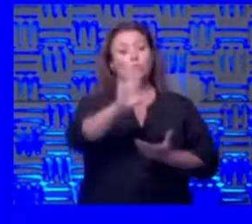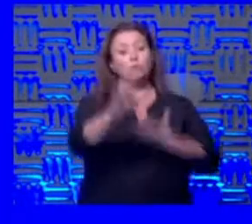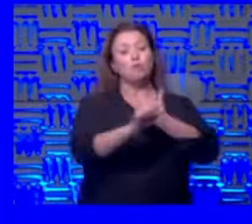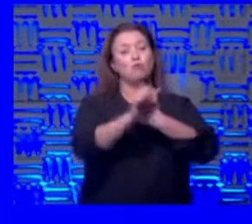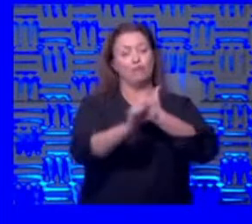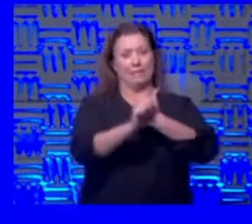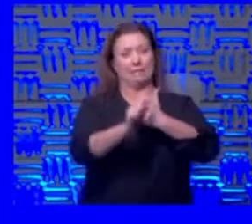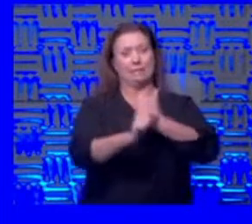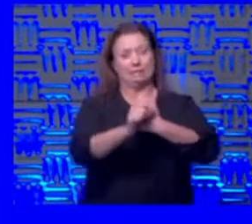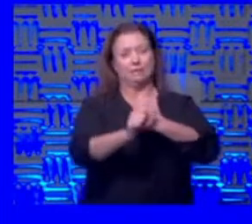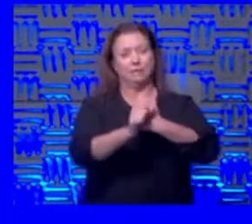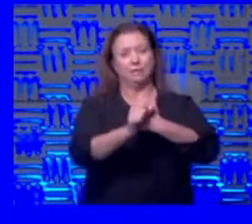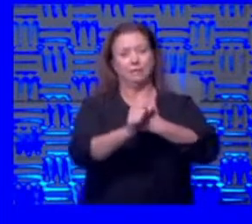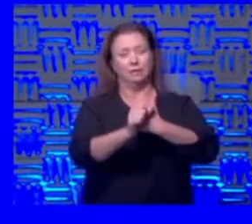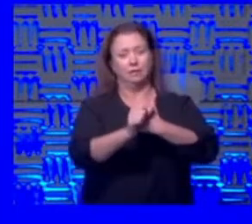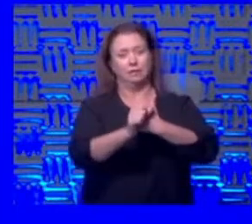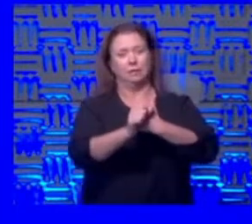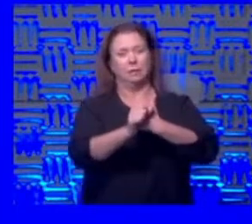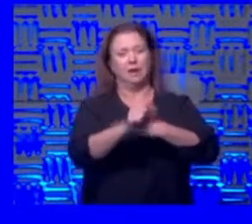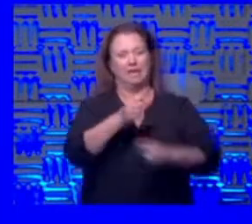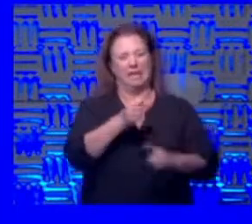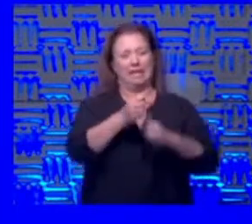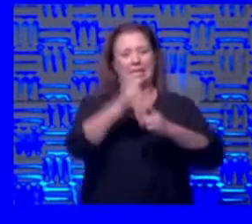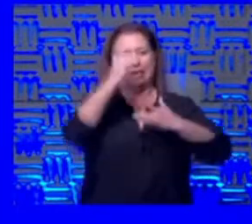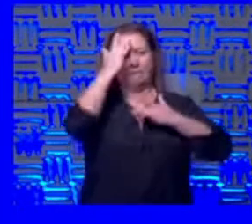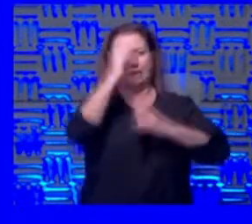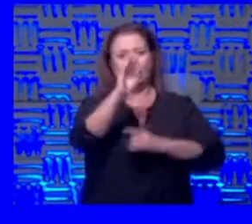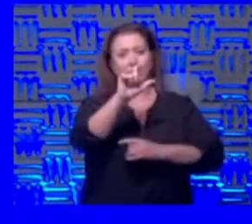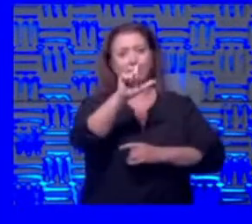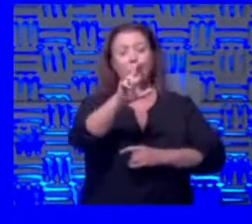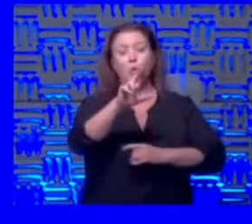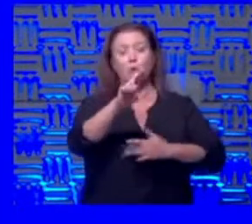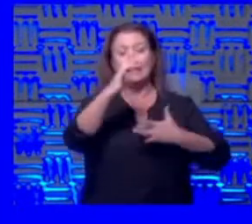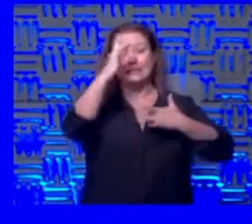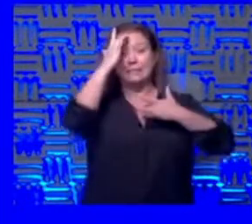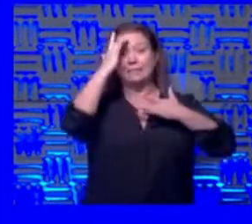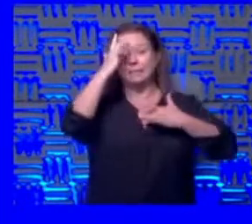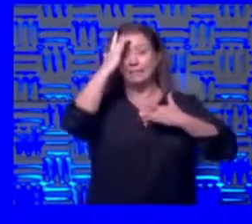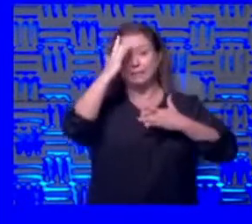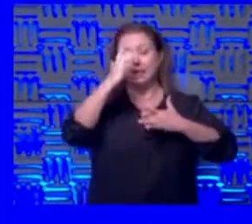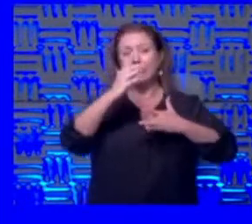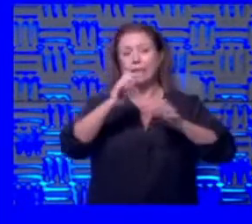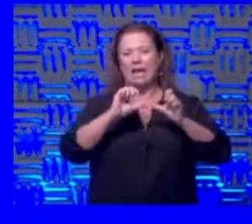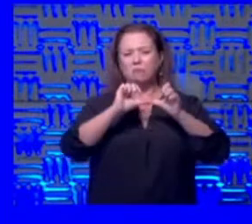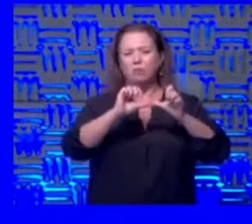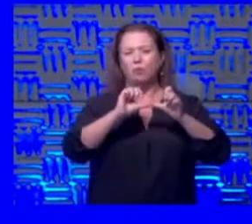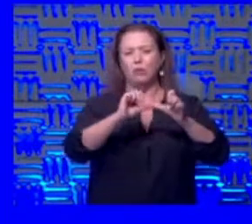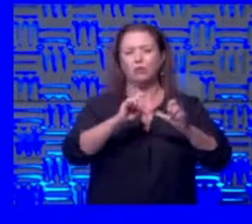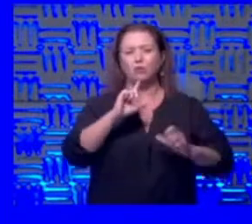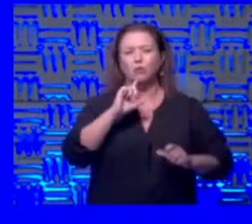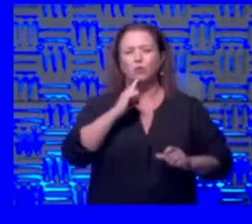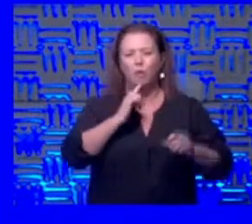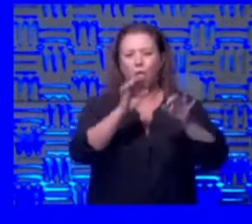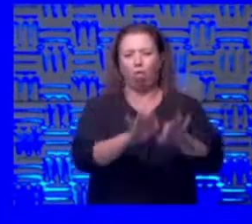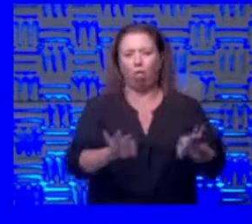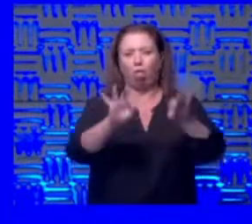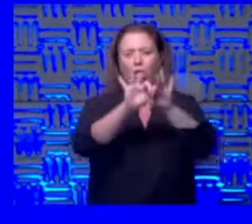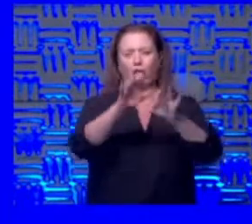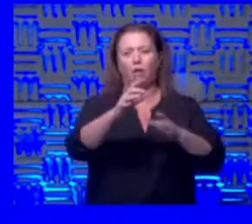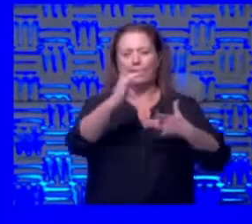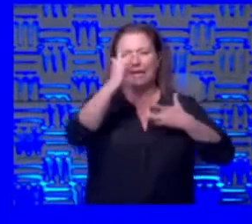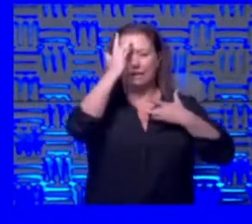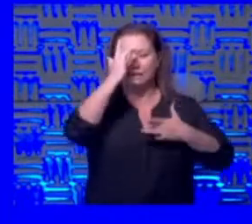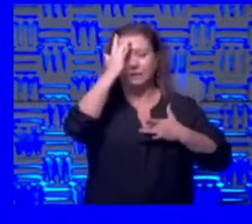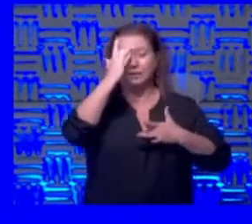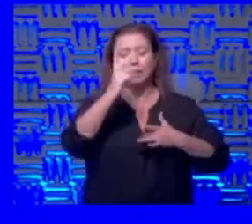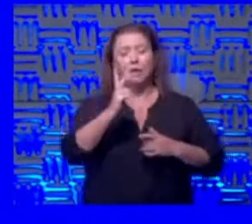risk of getting infected with it and having symptoms, and also progression to critical illness. So we have also